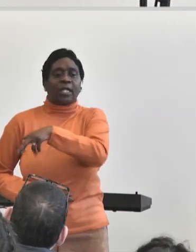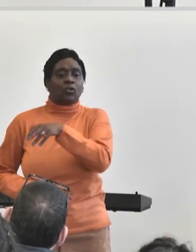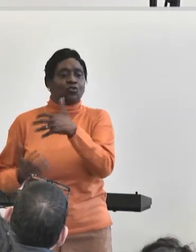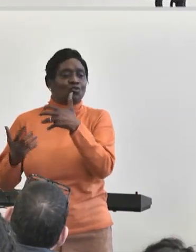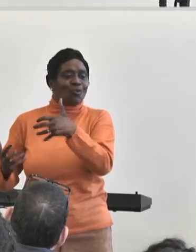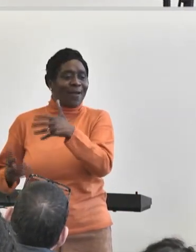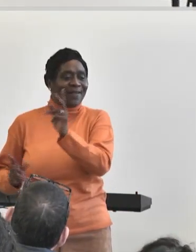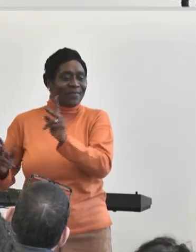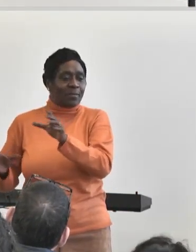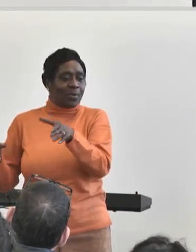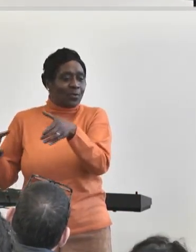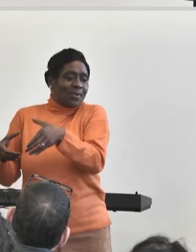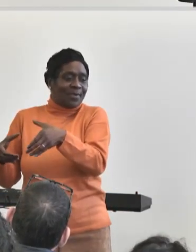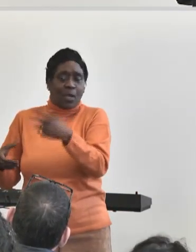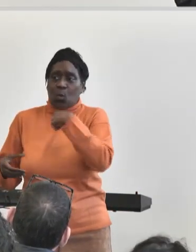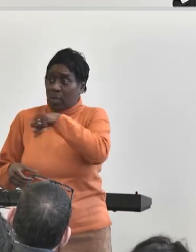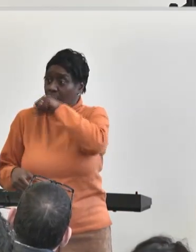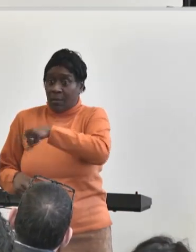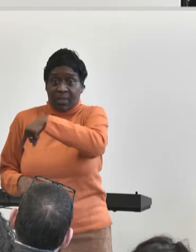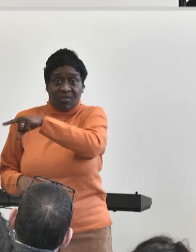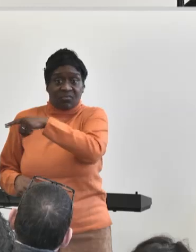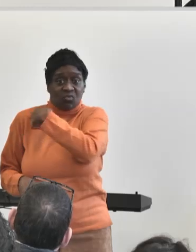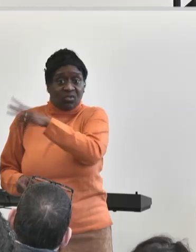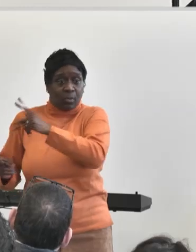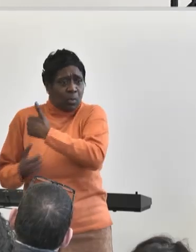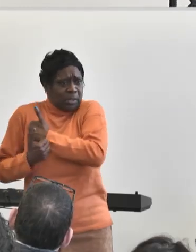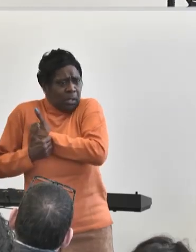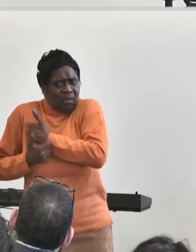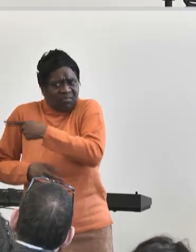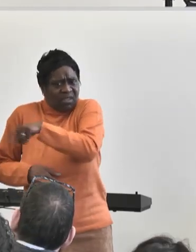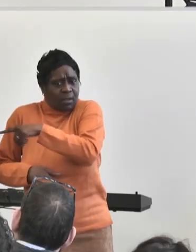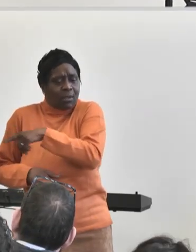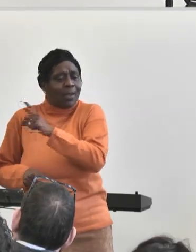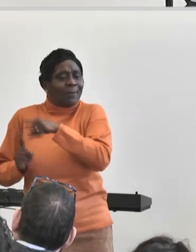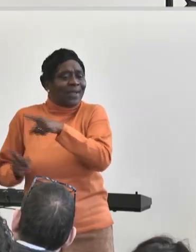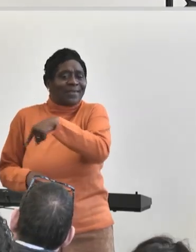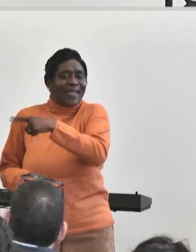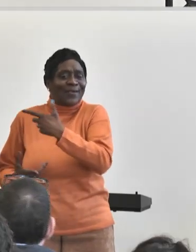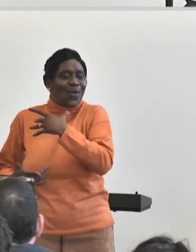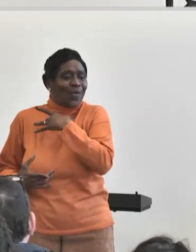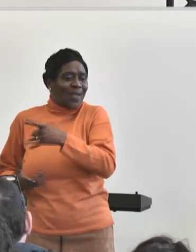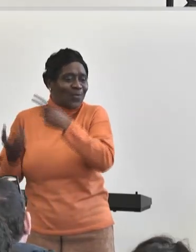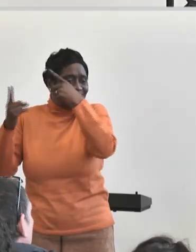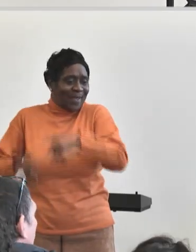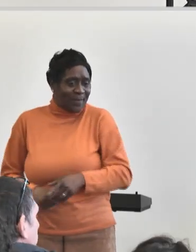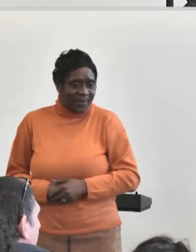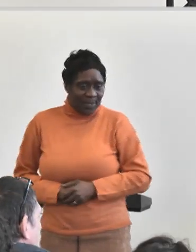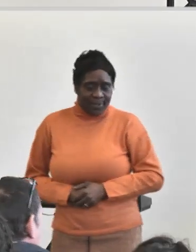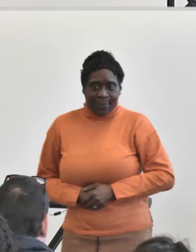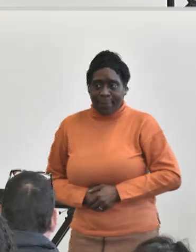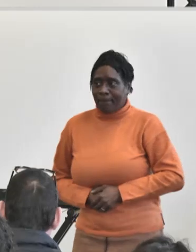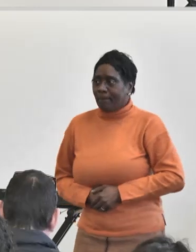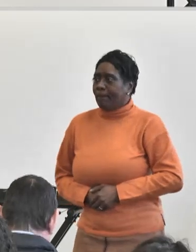crowd, el grupo religioso, and we love them, y les amamos, doesn't like what's happening no le gusta lo que